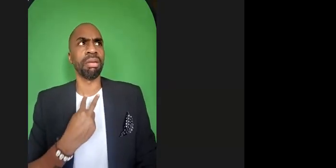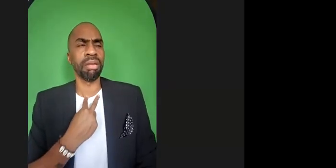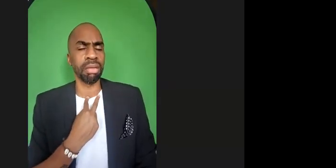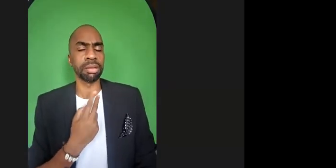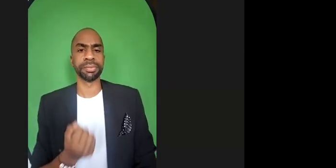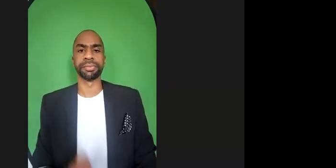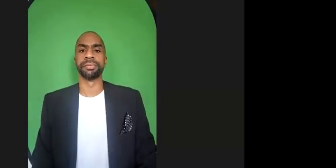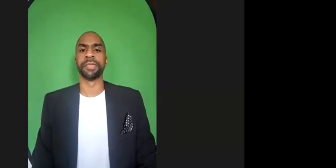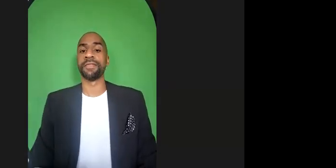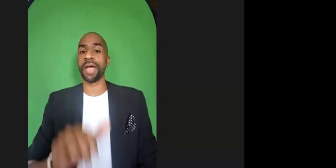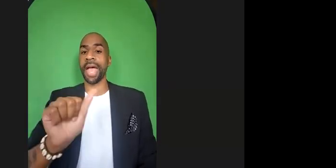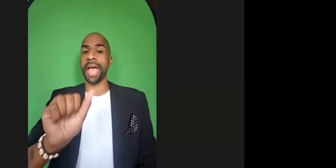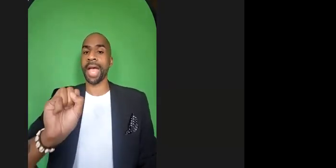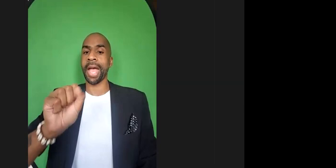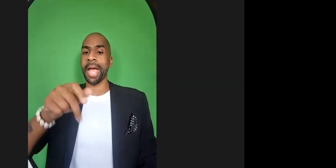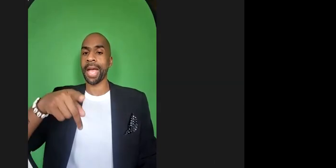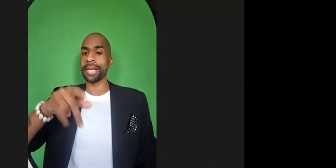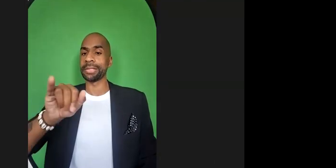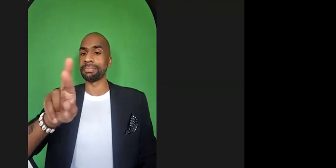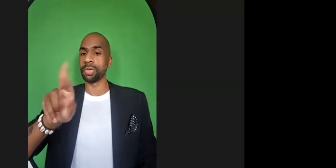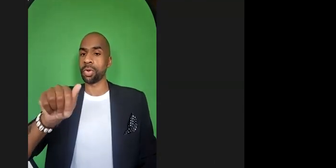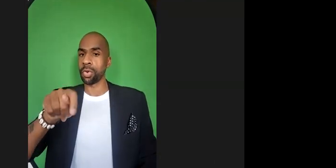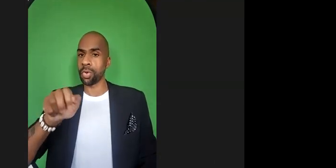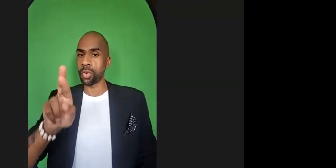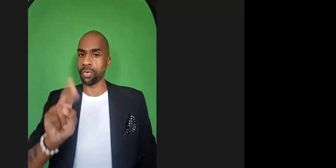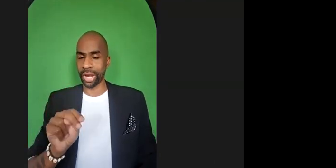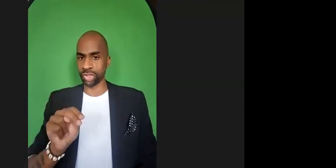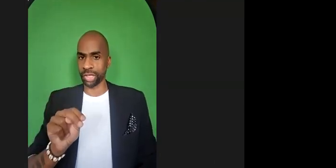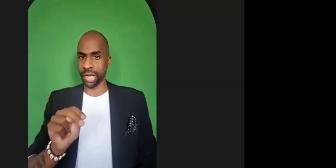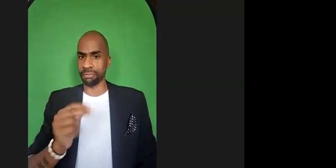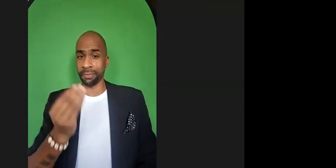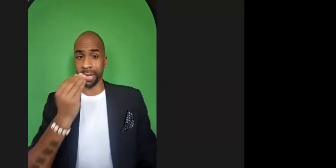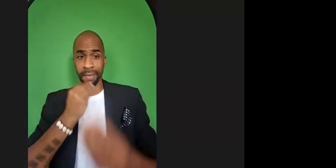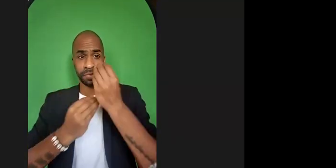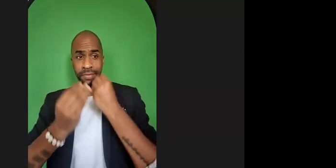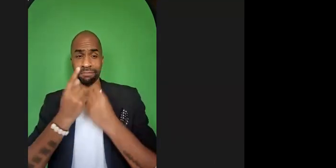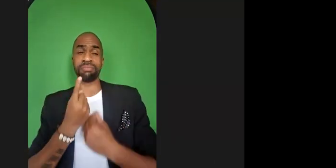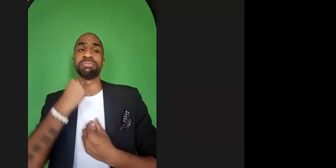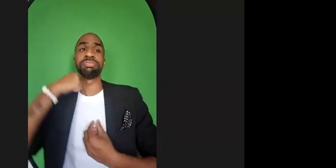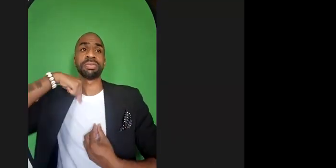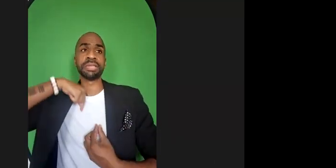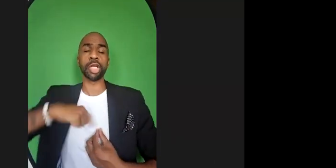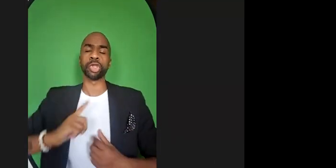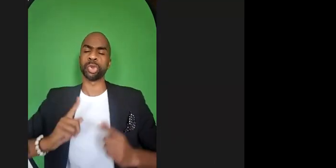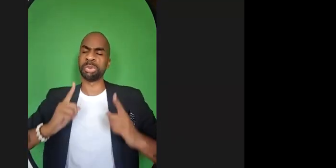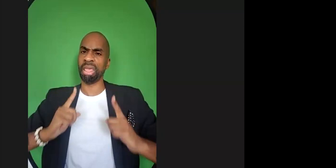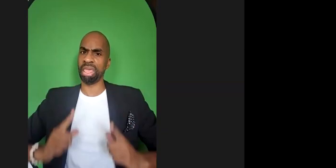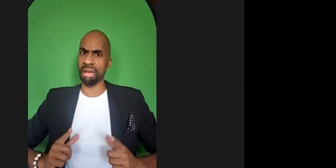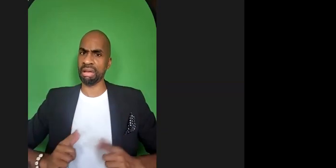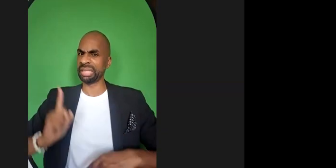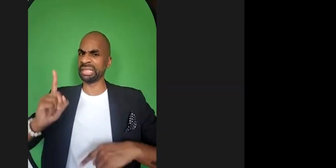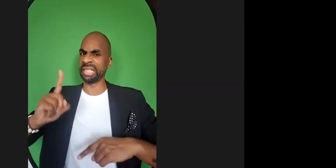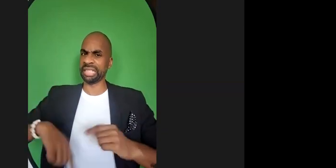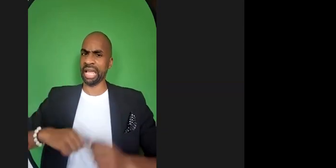when food, fluid, or saliva can go down from the throat into the lungs and may be difficult to clear in